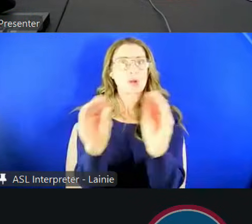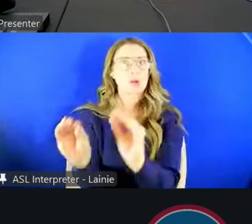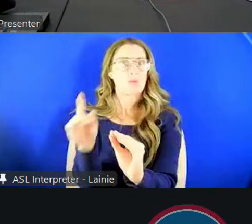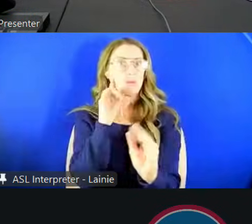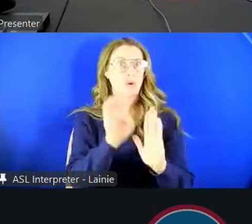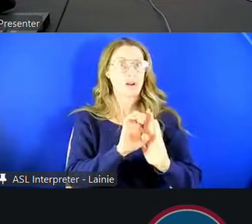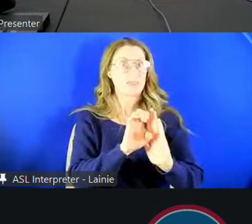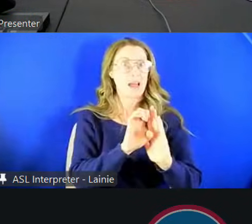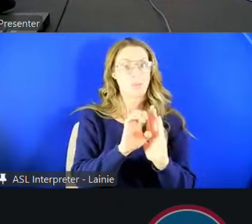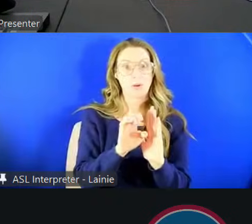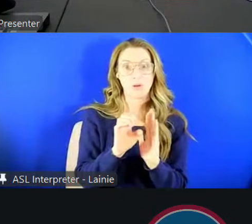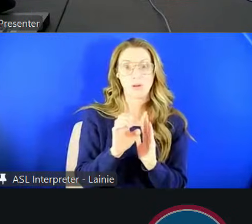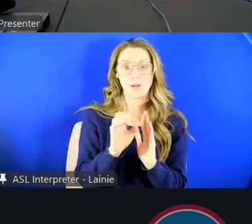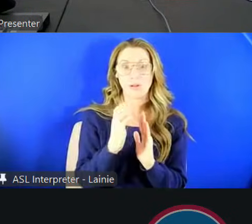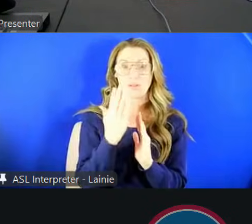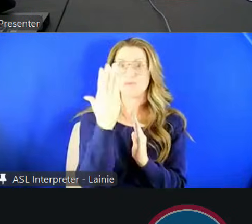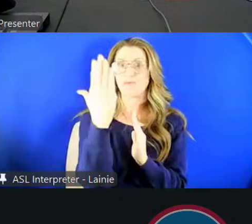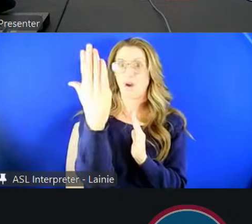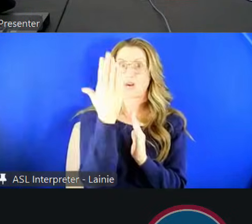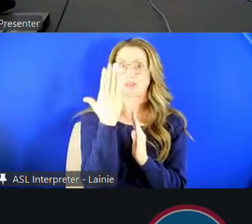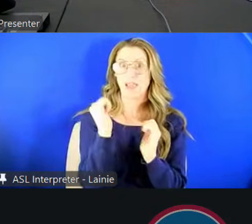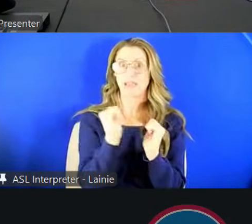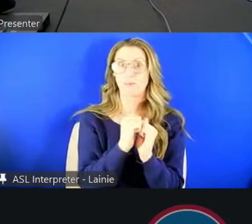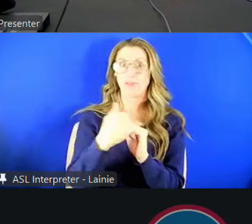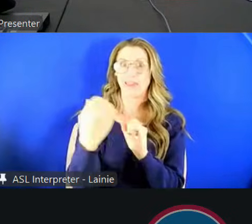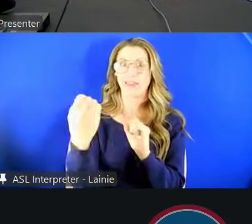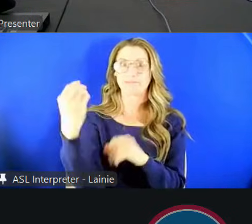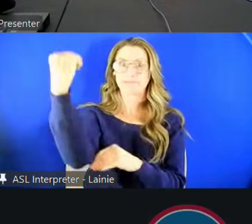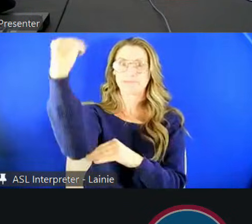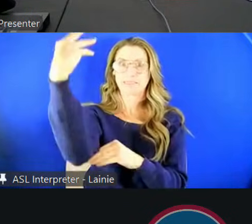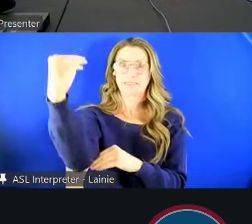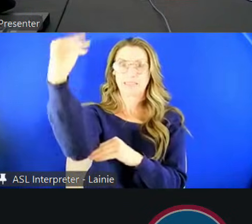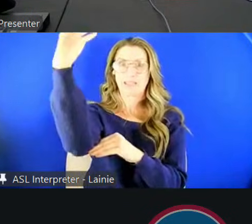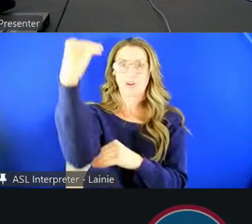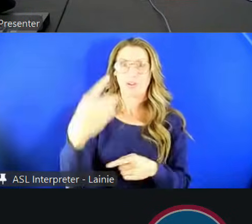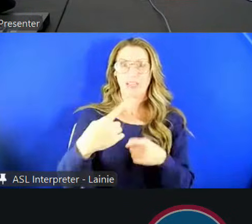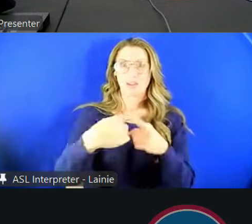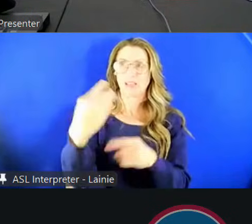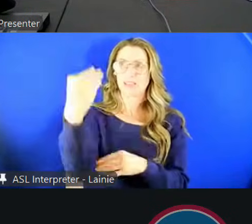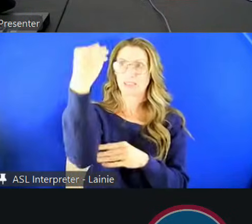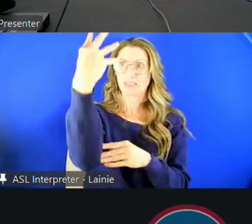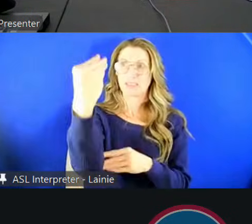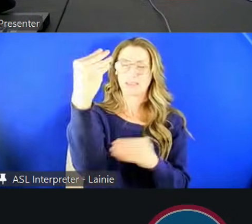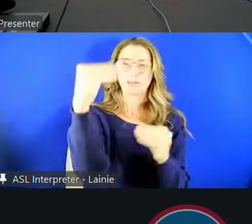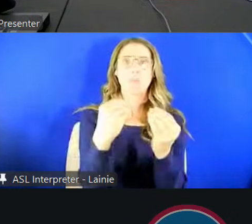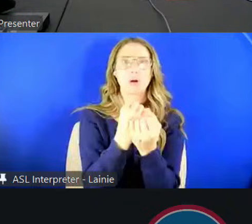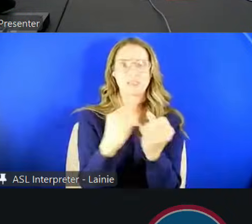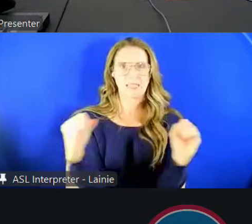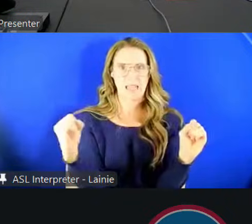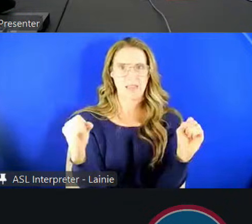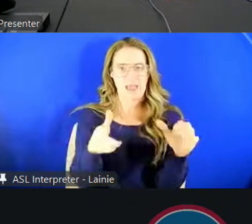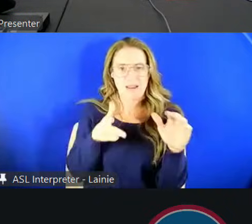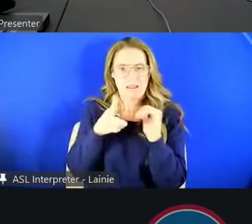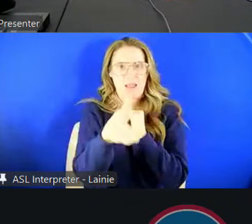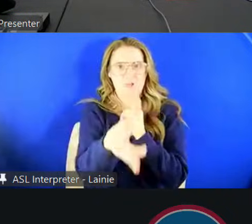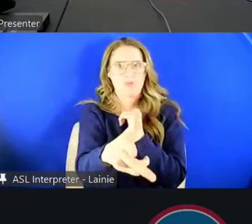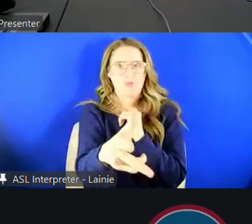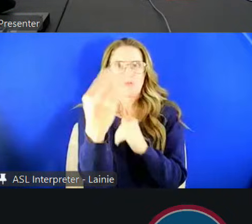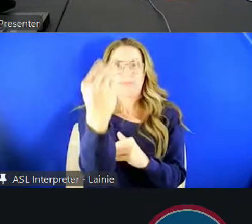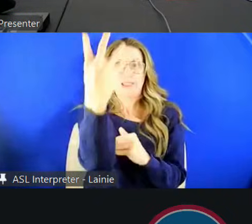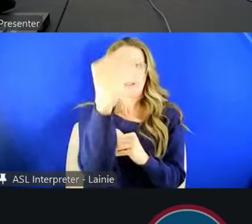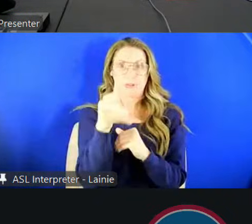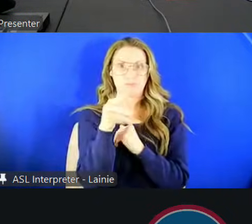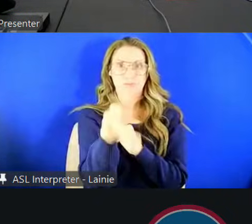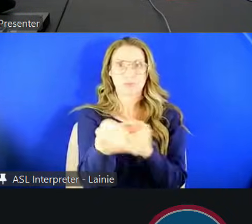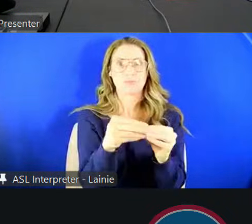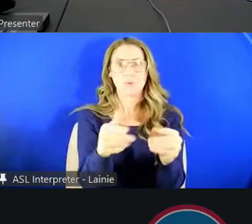far side of a signalized intersection is safer and on average gets to the intersection faster. And then amenities such